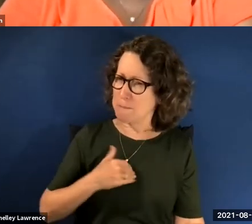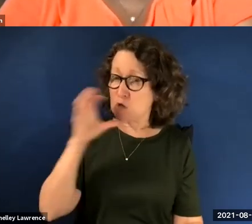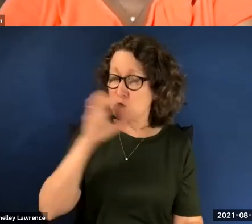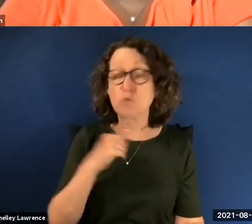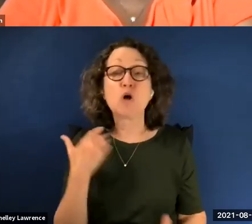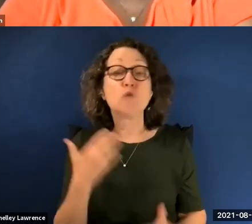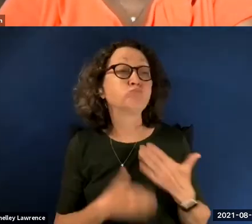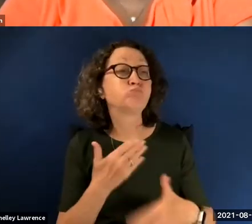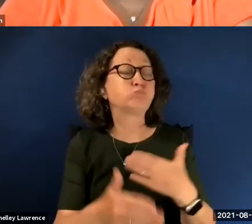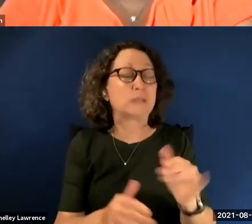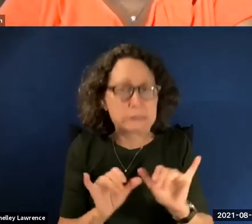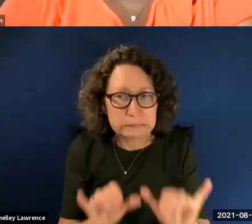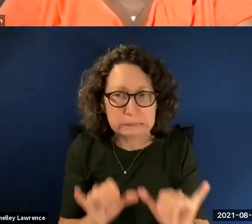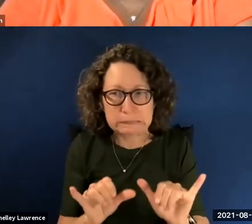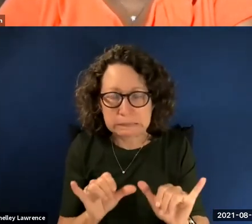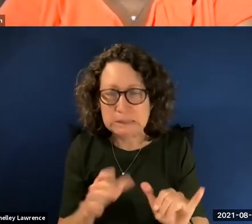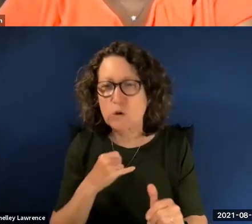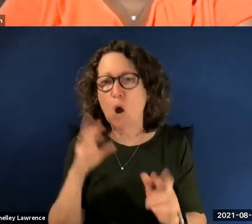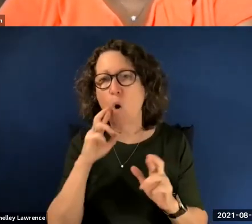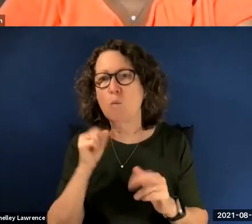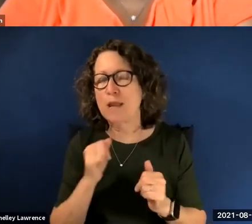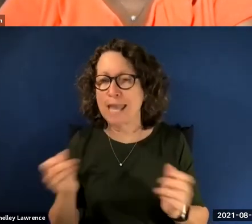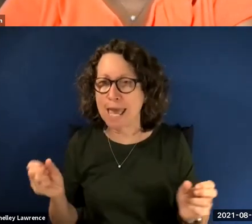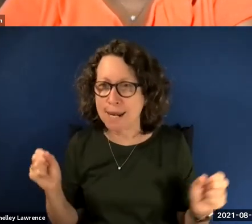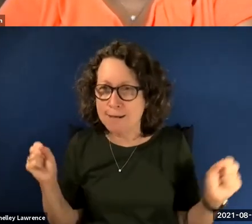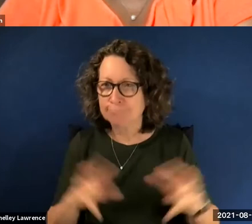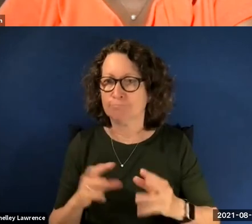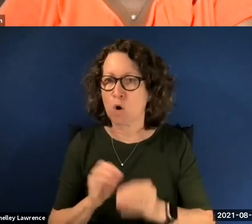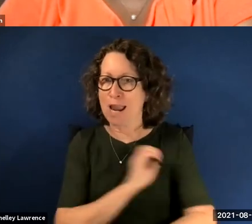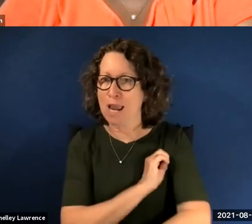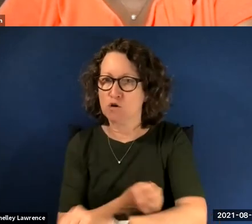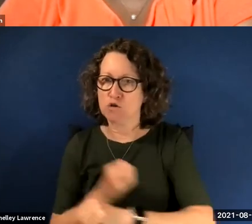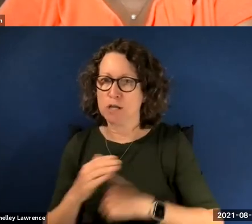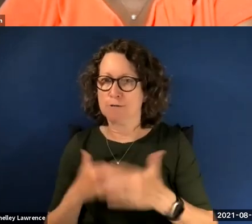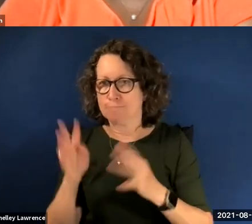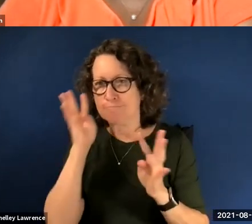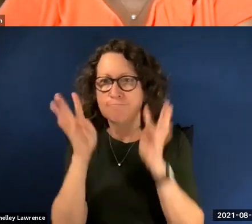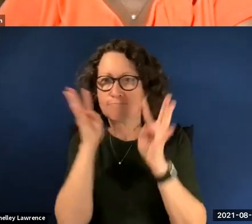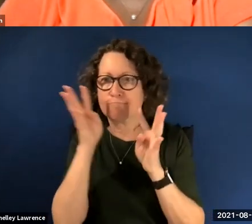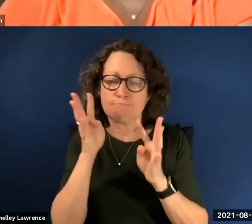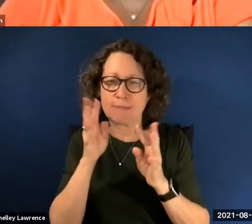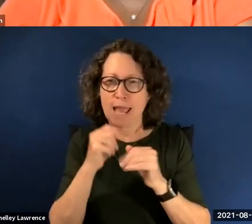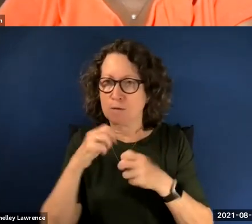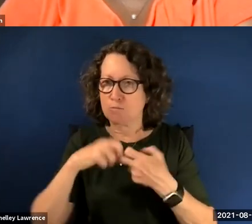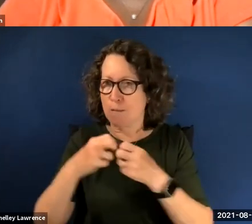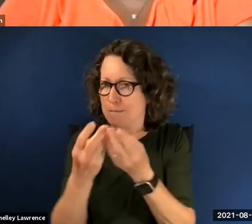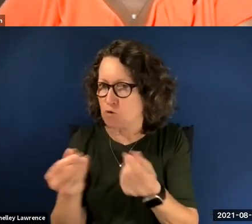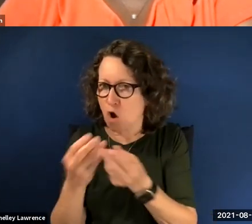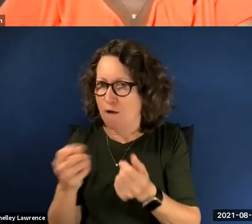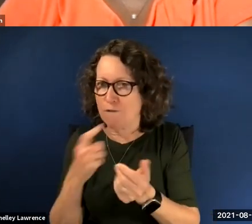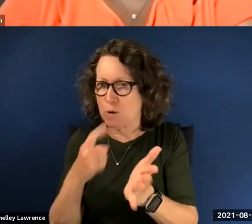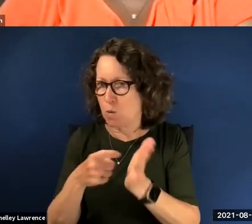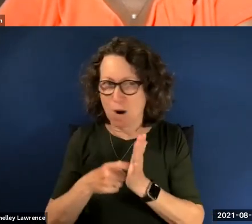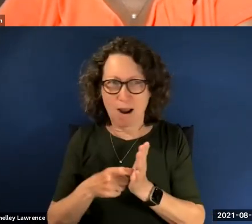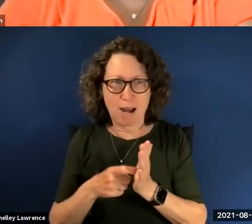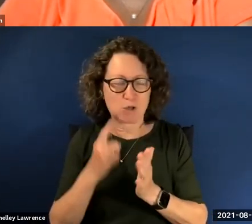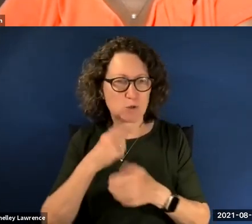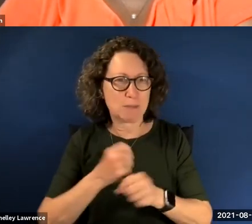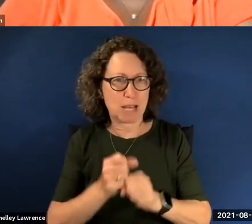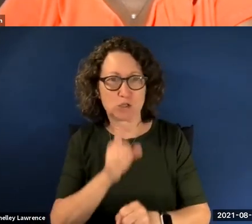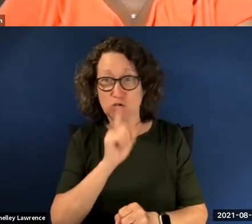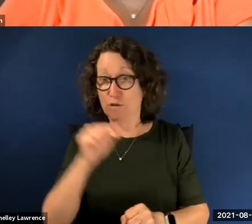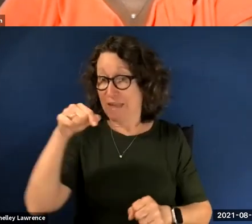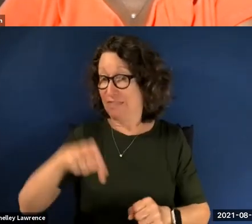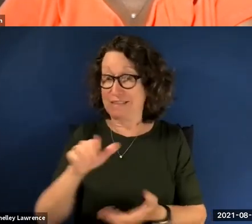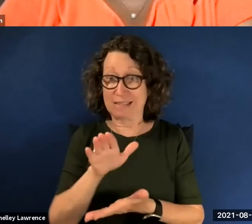were. So I would just hope that we can reinvigorate the conversations and the creativity and problem solving that's required to make sure that